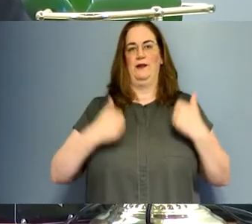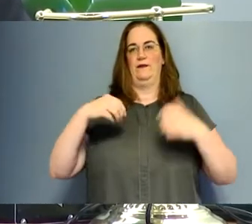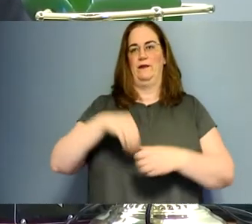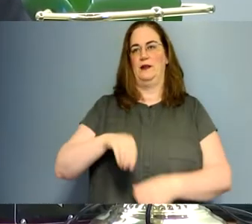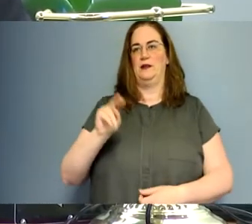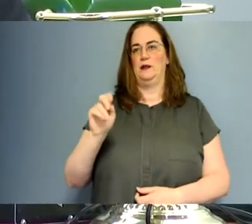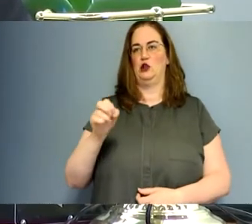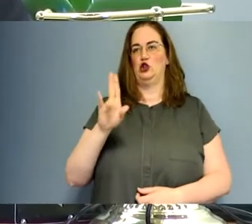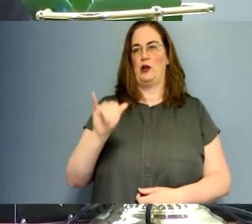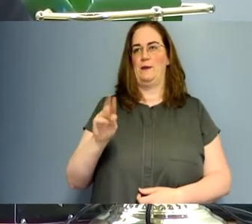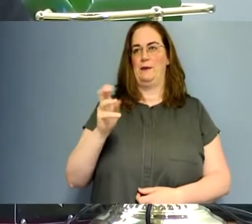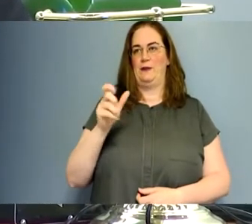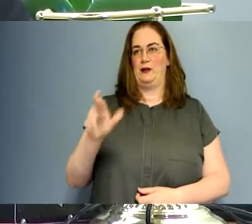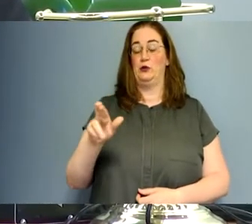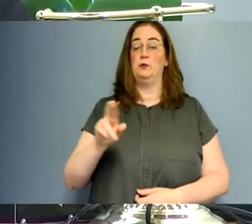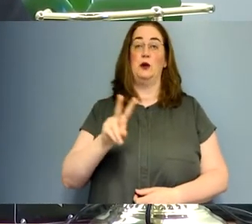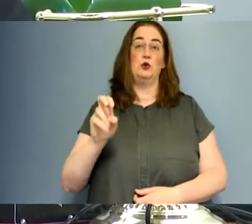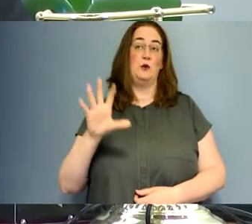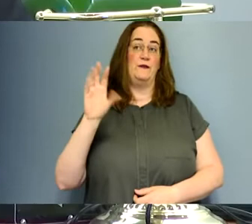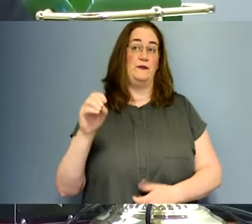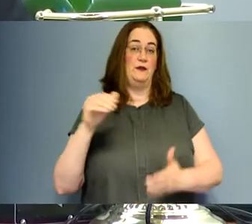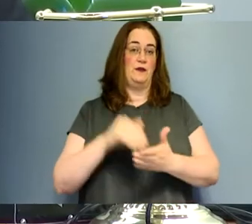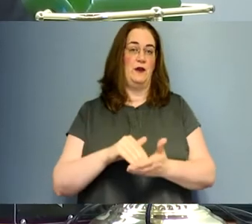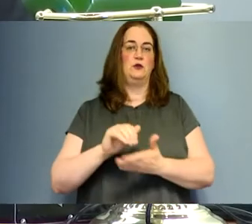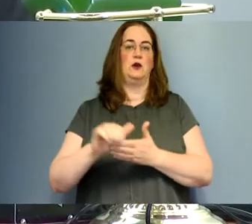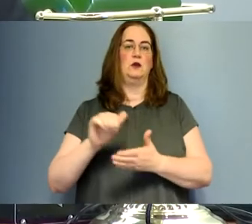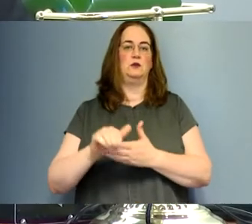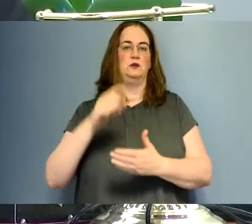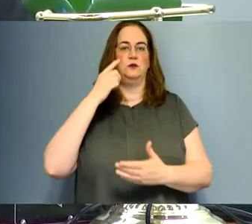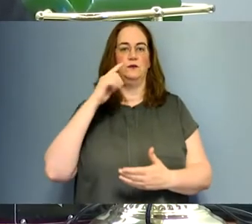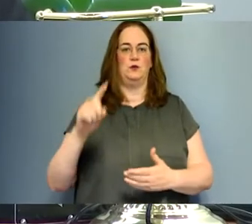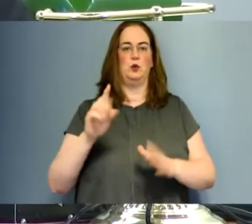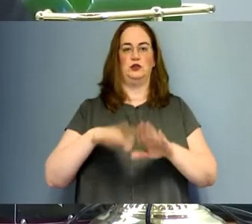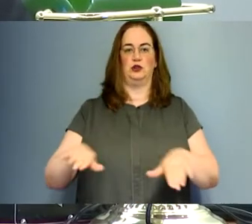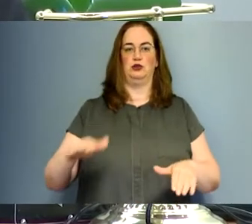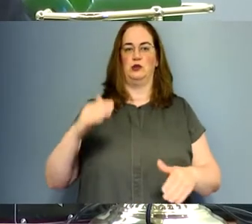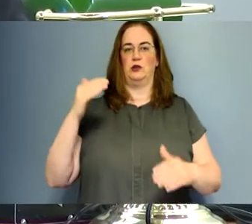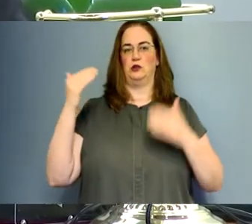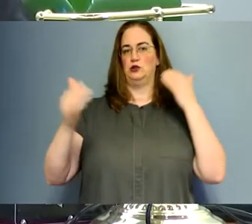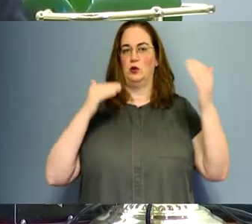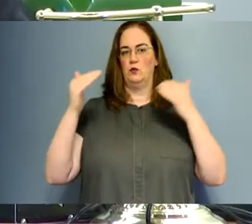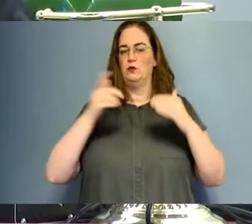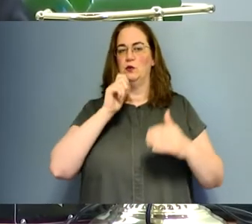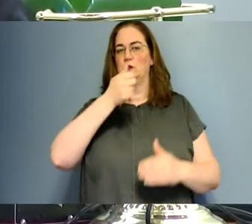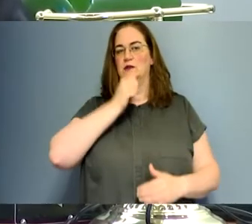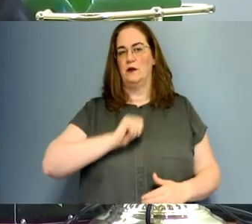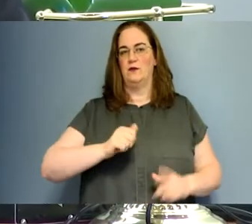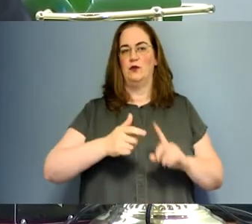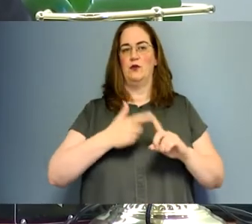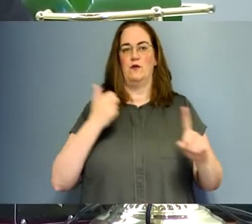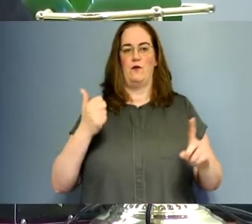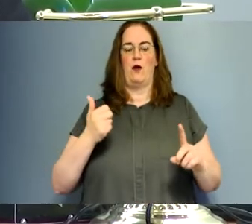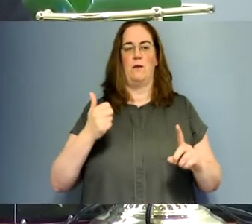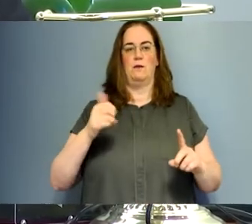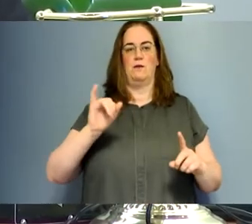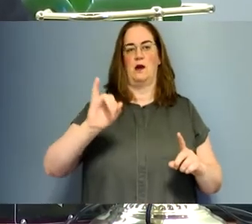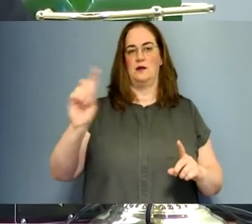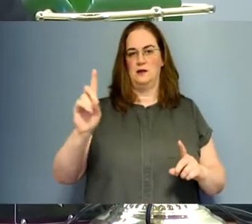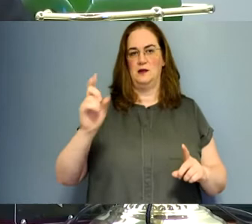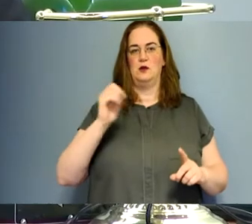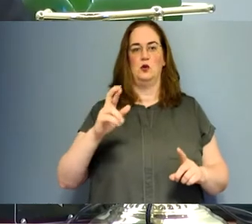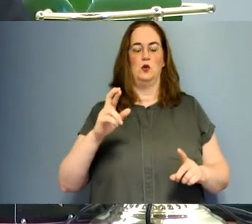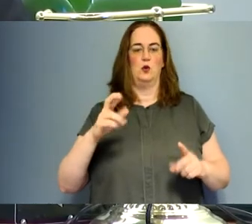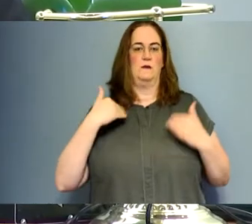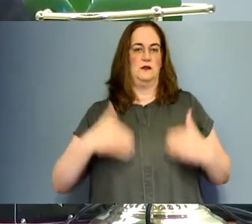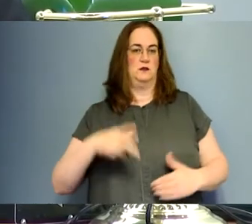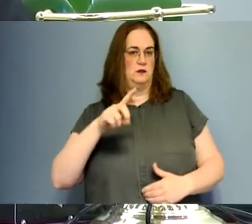about $250,000 going to children and adults who suffer from some intellectual disabilities or physical